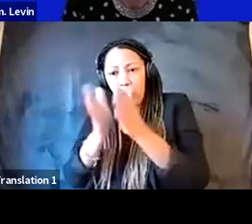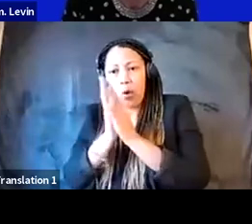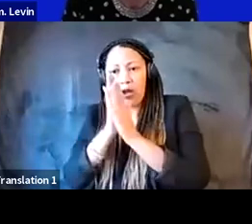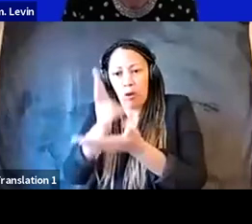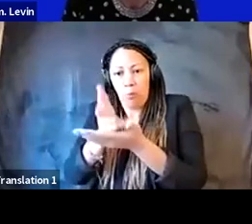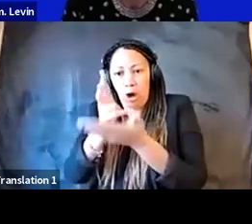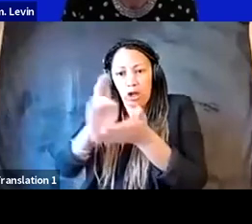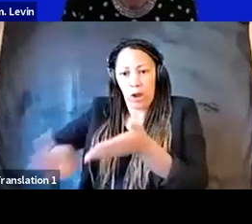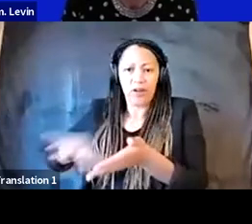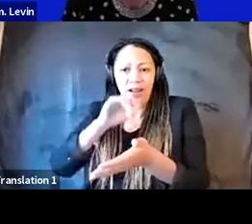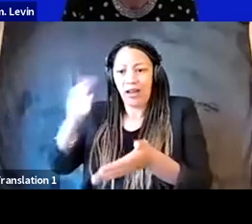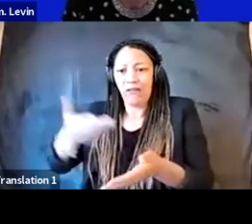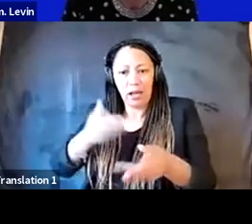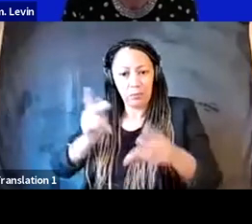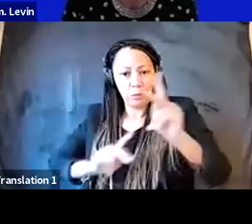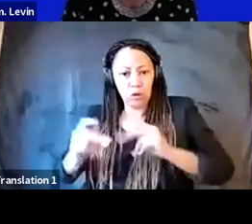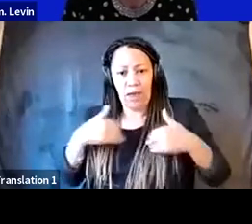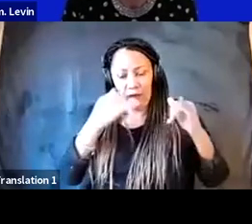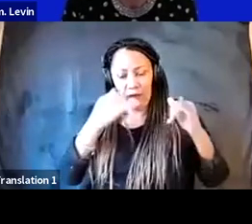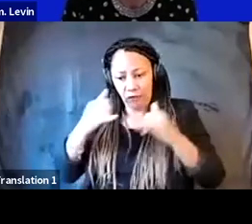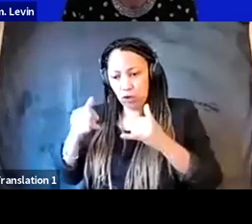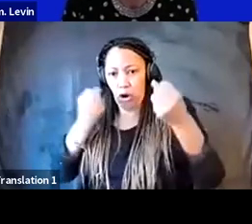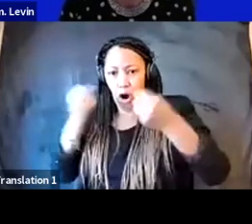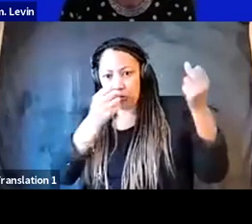people to have individual cars that they're bringing here.